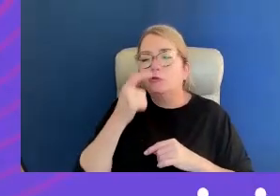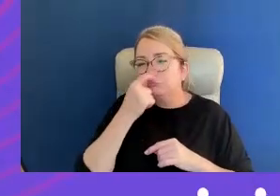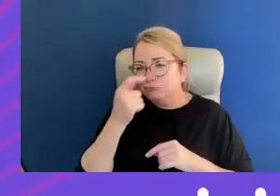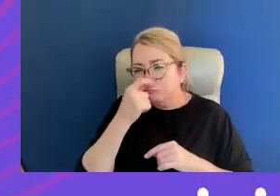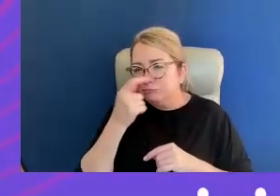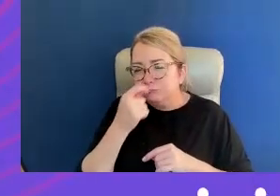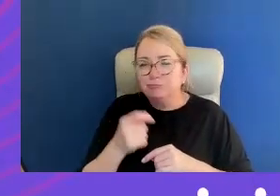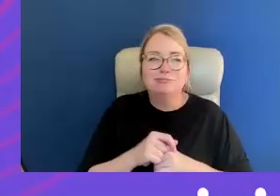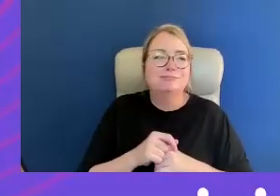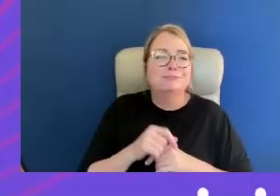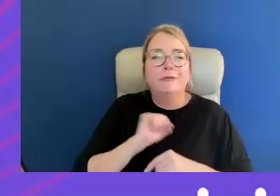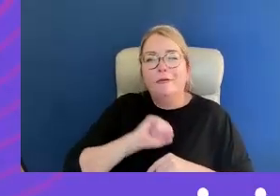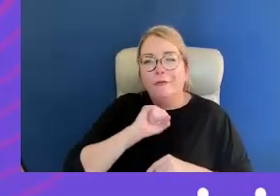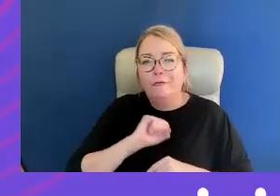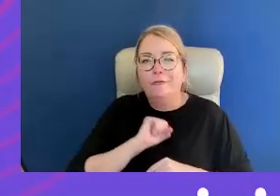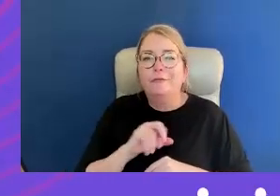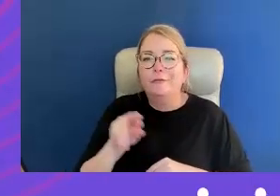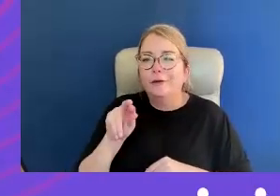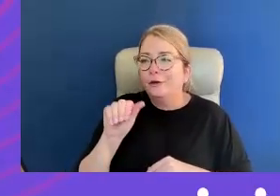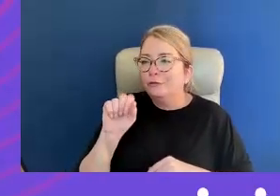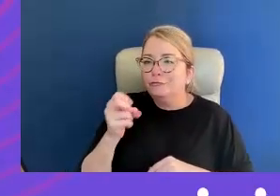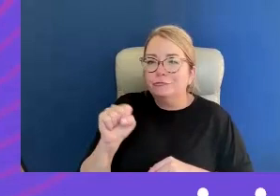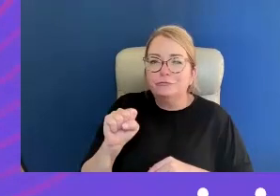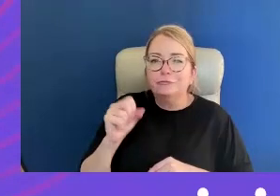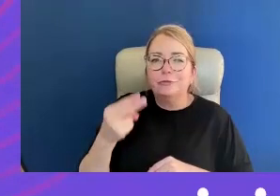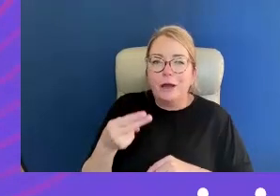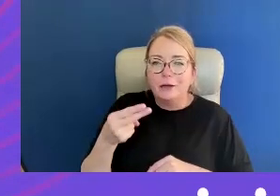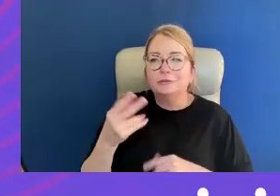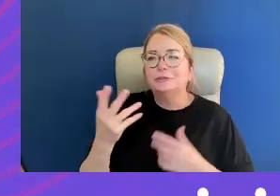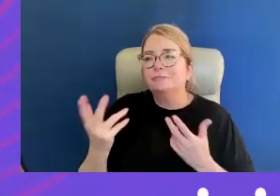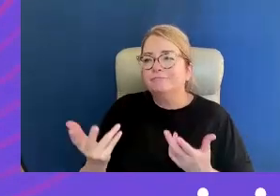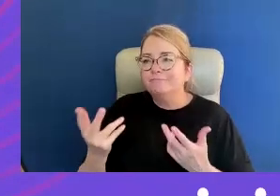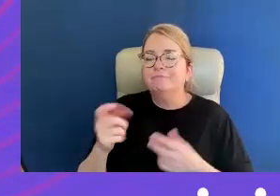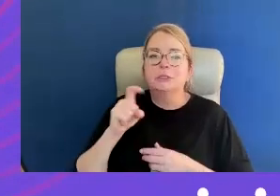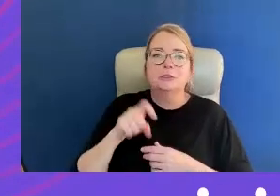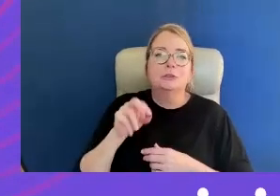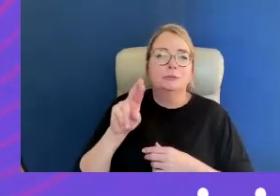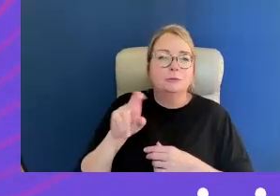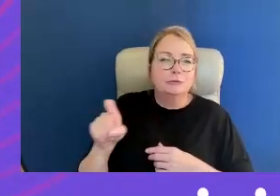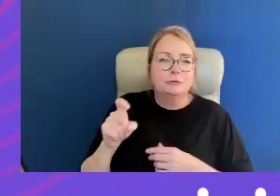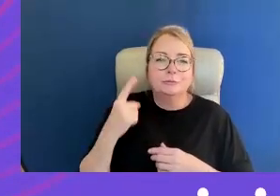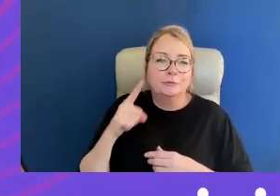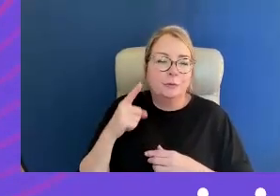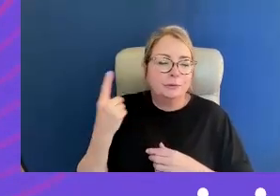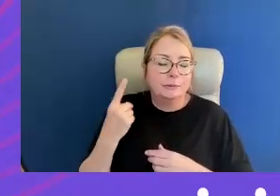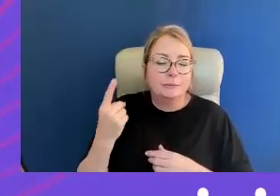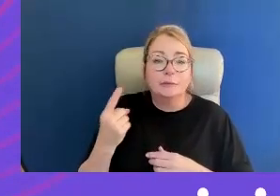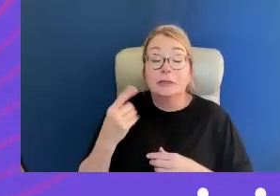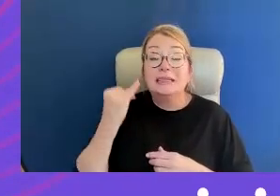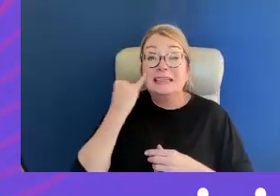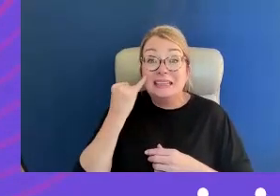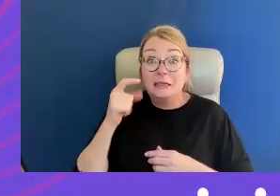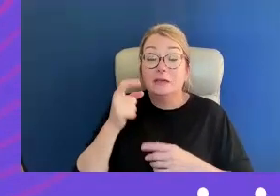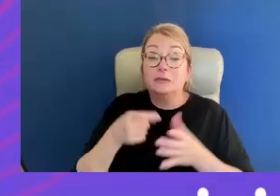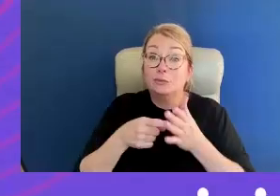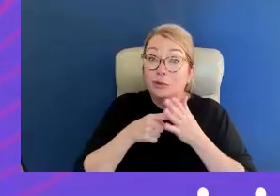have a rash, you need to get some, get a prescription prescribed. Um, for more things that require stitches,